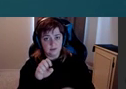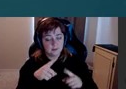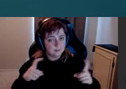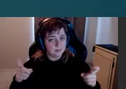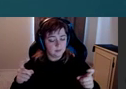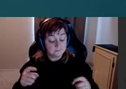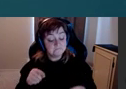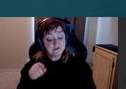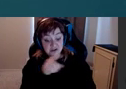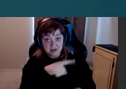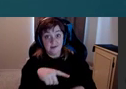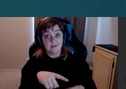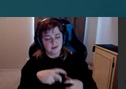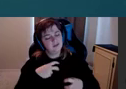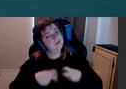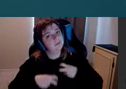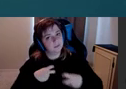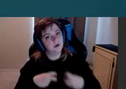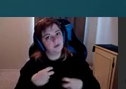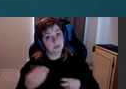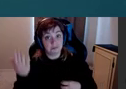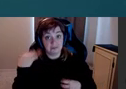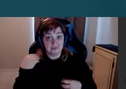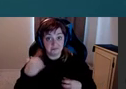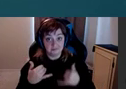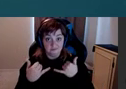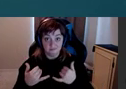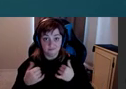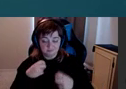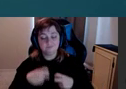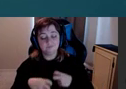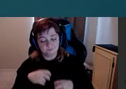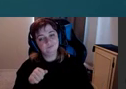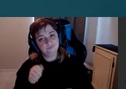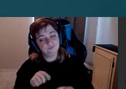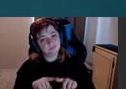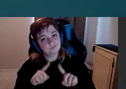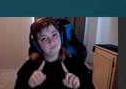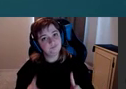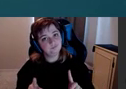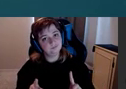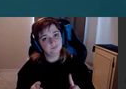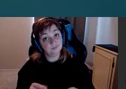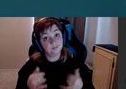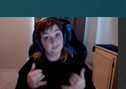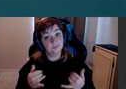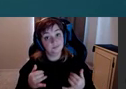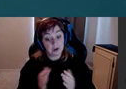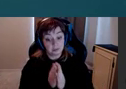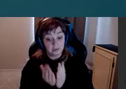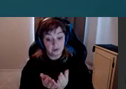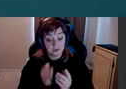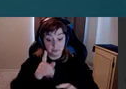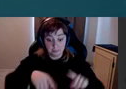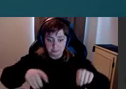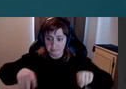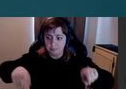And this was a problem, and it still is a problem oftentimes. But because we have such a diversity in books now,